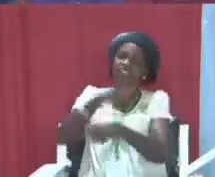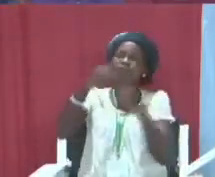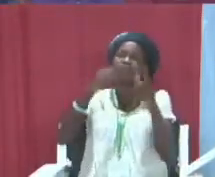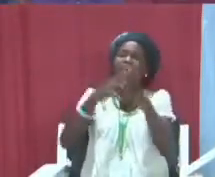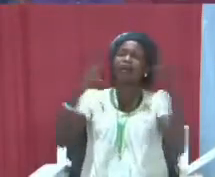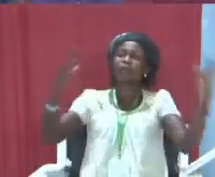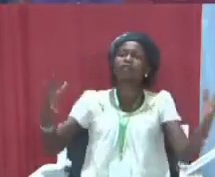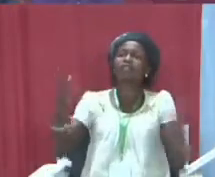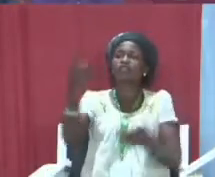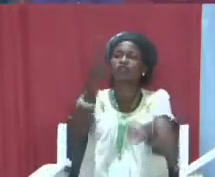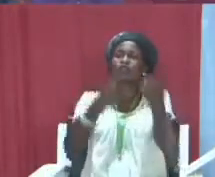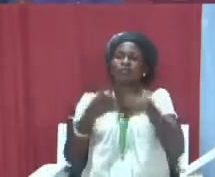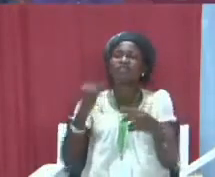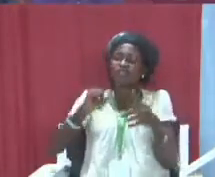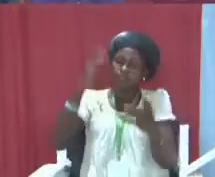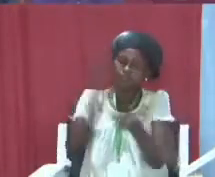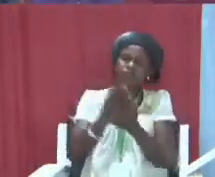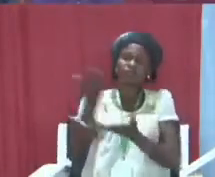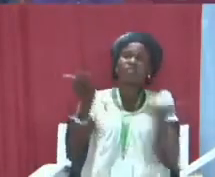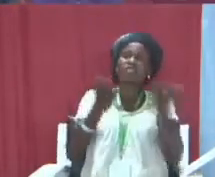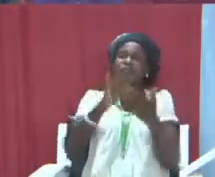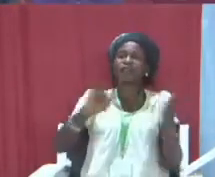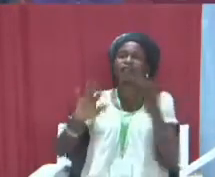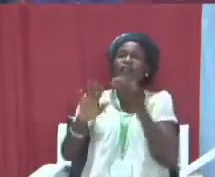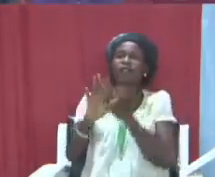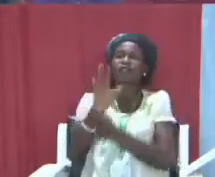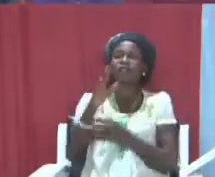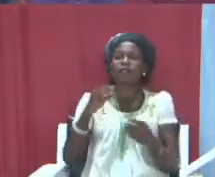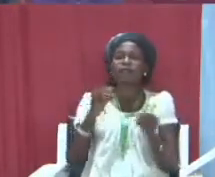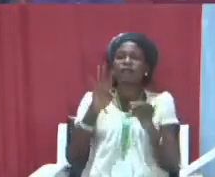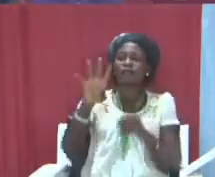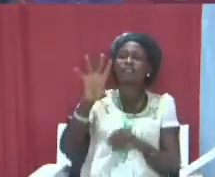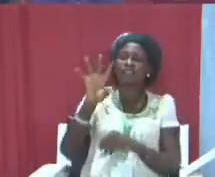comes. They stop serving him. 49 says,